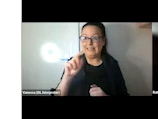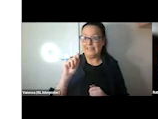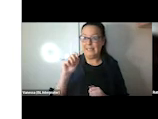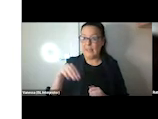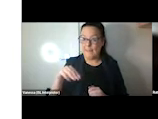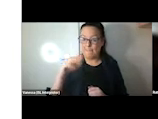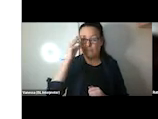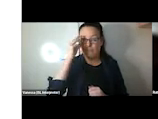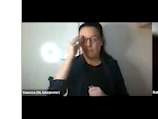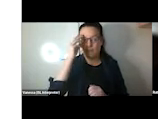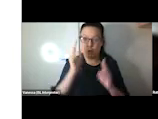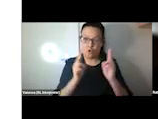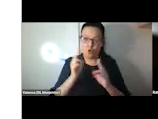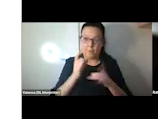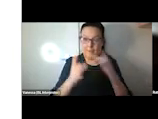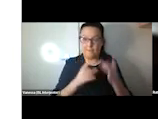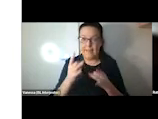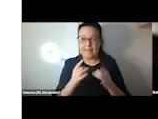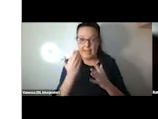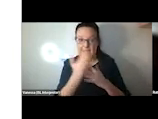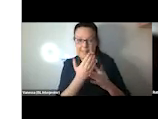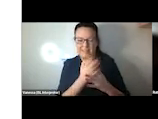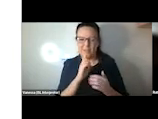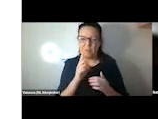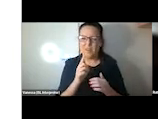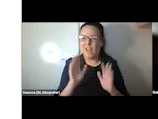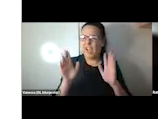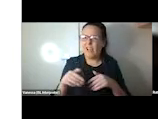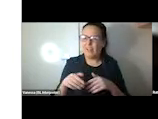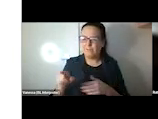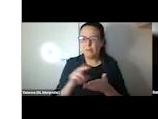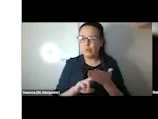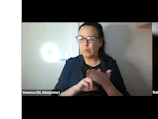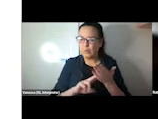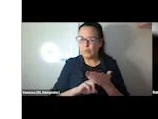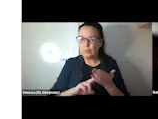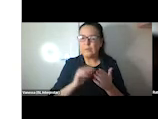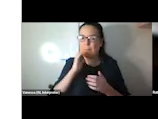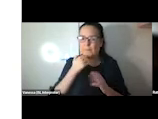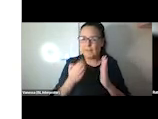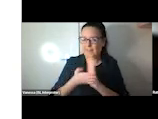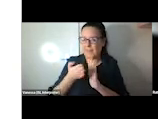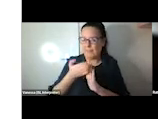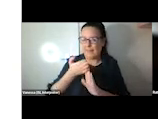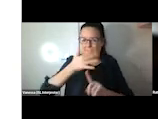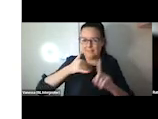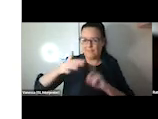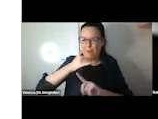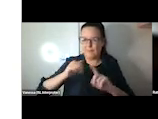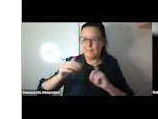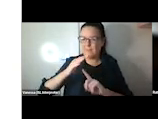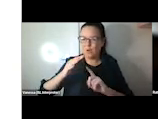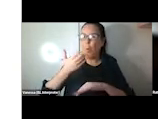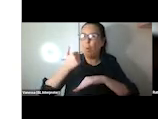made accessible, but it could be rendered useless to someone with a disability if the built environment in which it's located is not accessible.